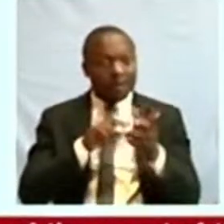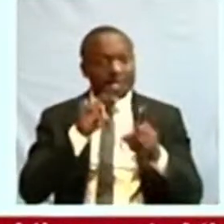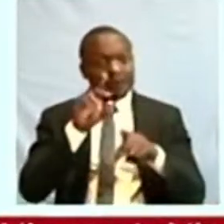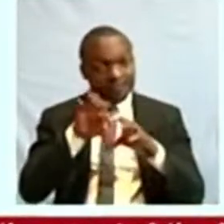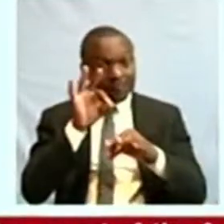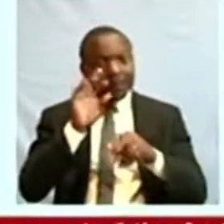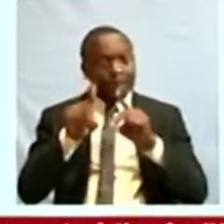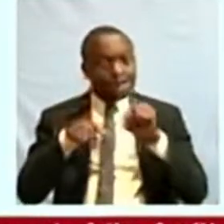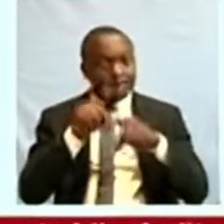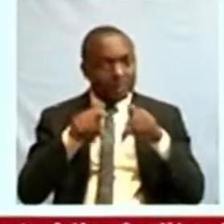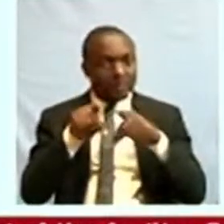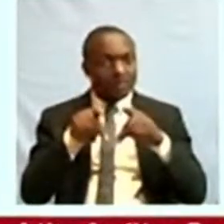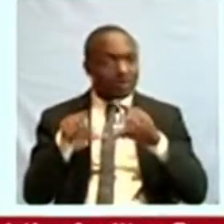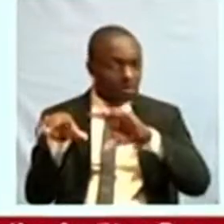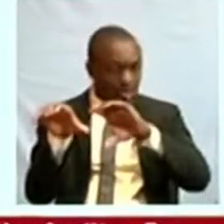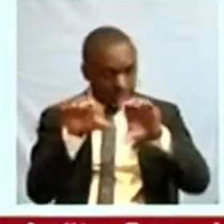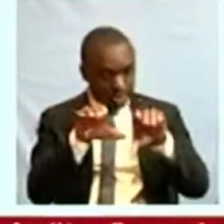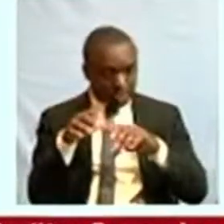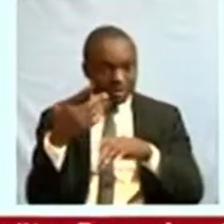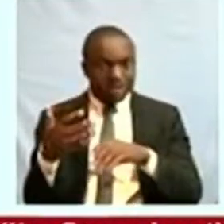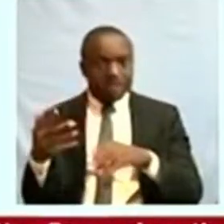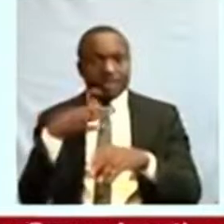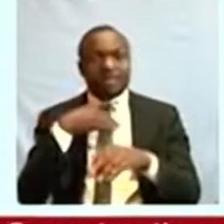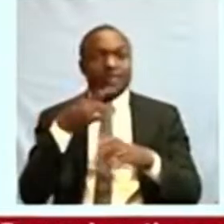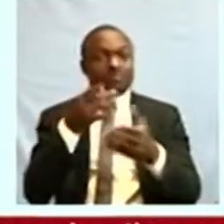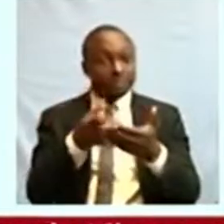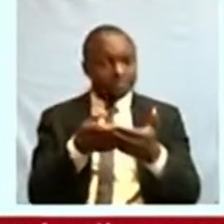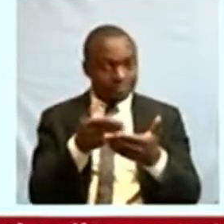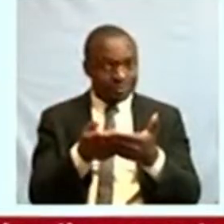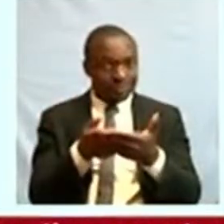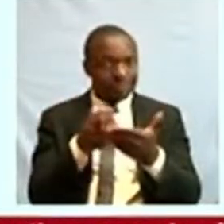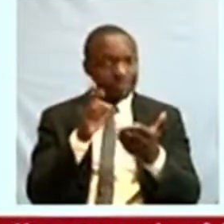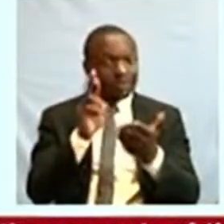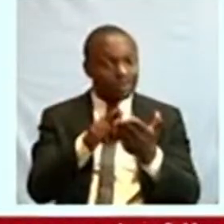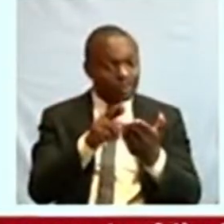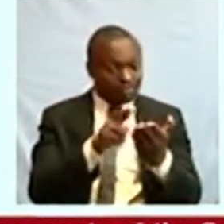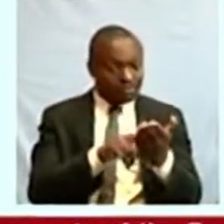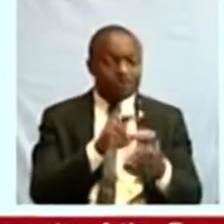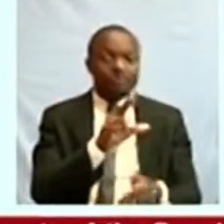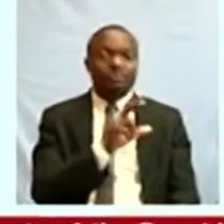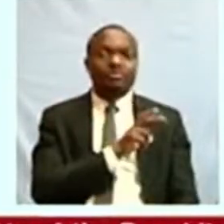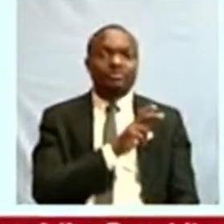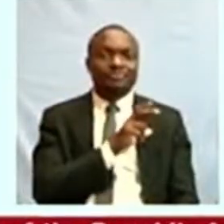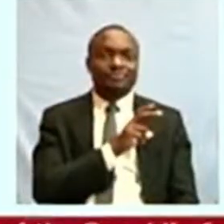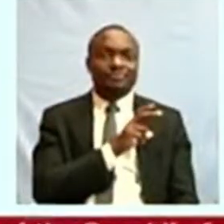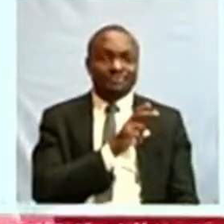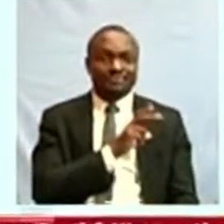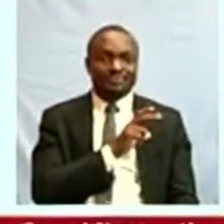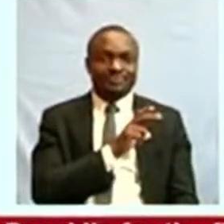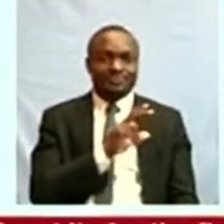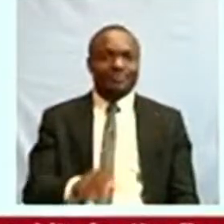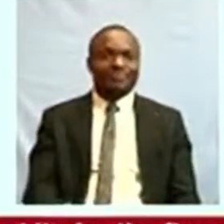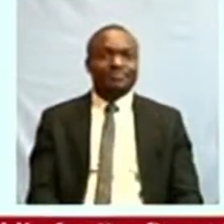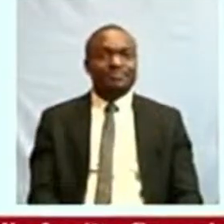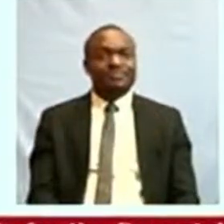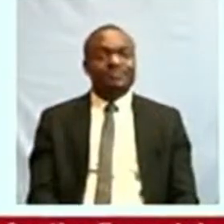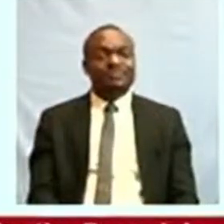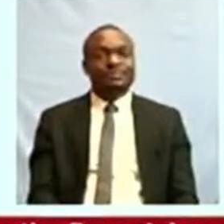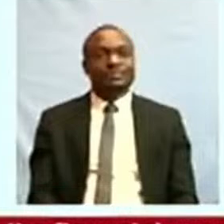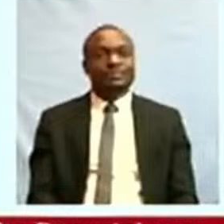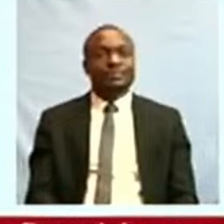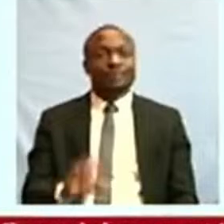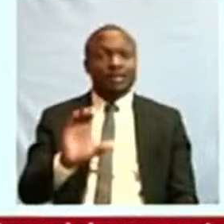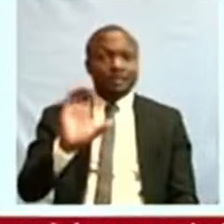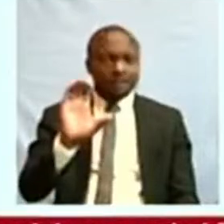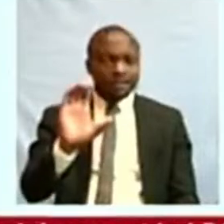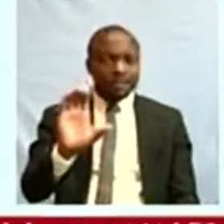are intentionally doing things like that, where they are reported to the police. And the